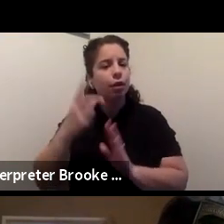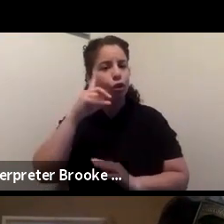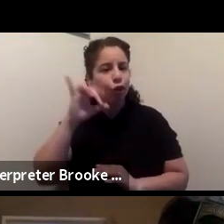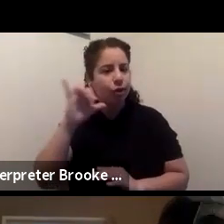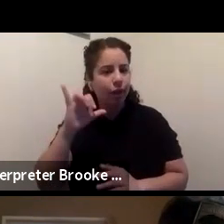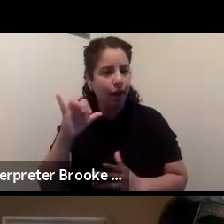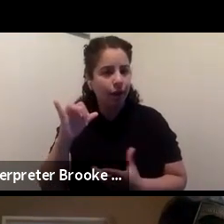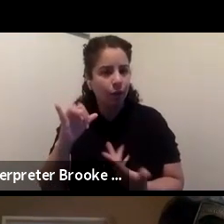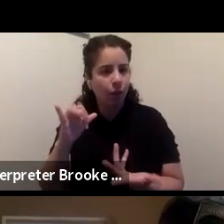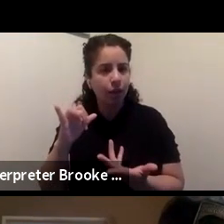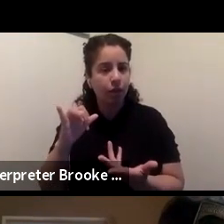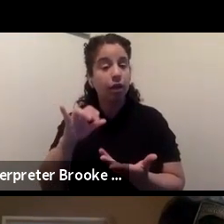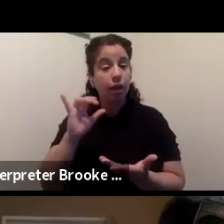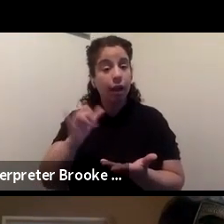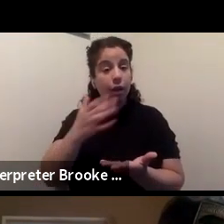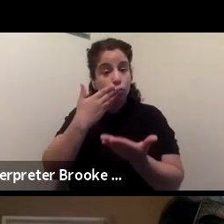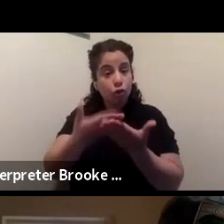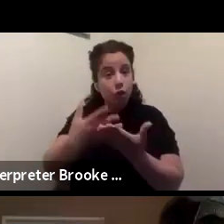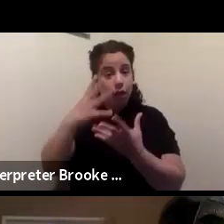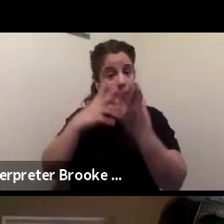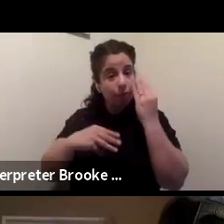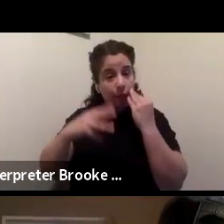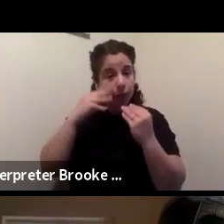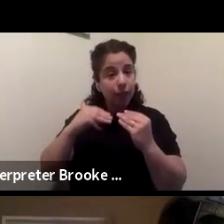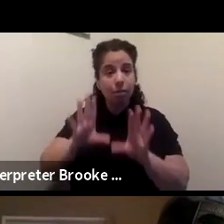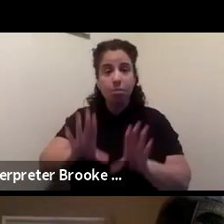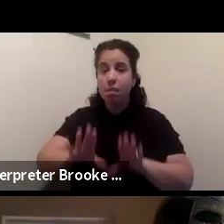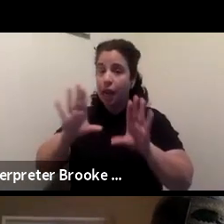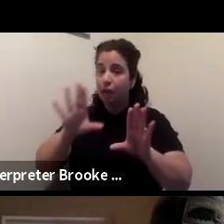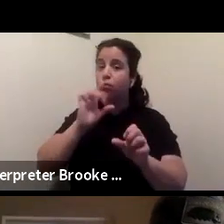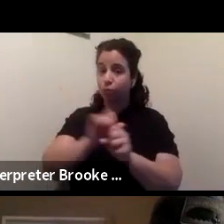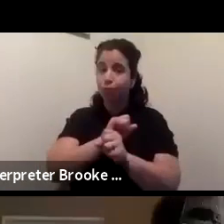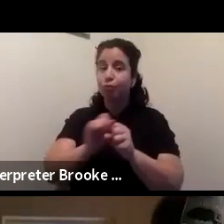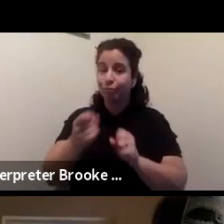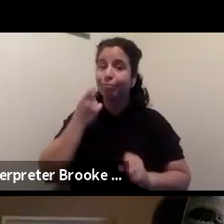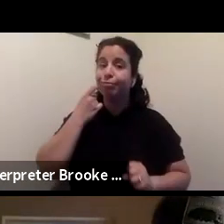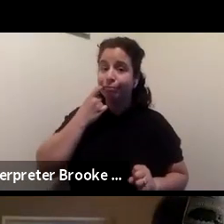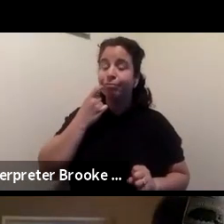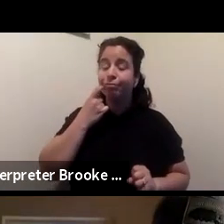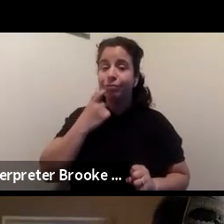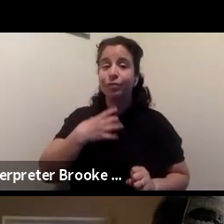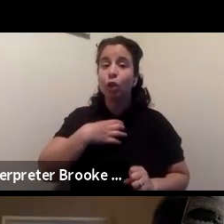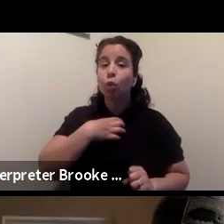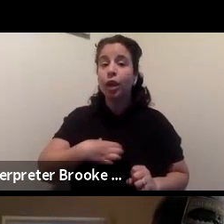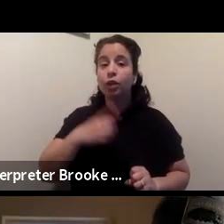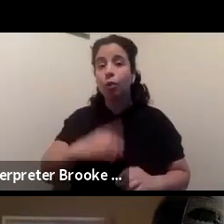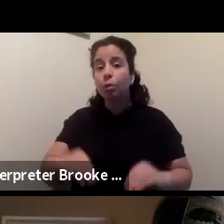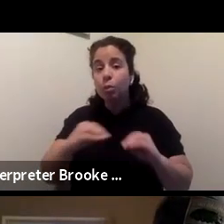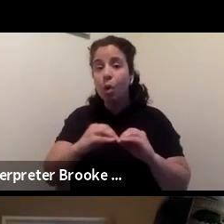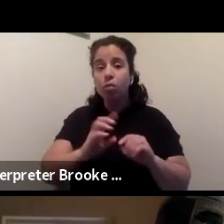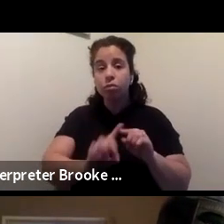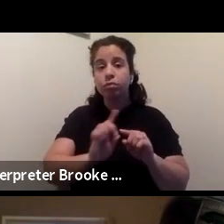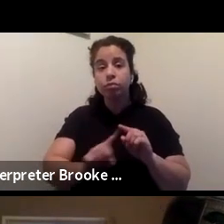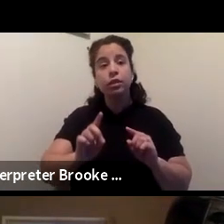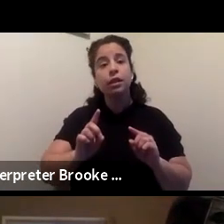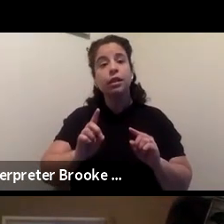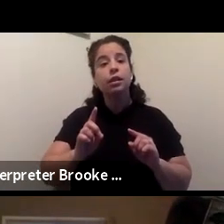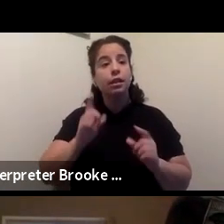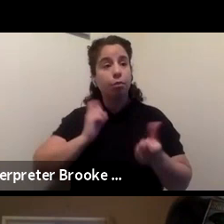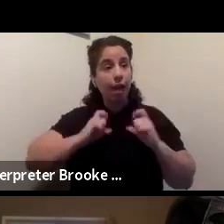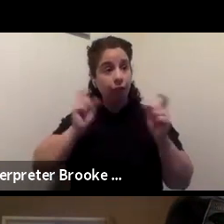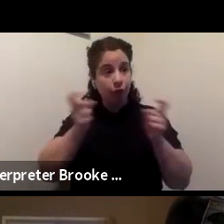an amazing experience, actually. And I think more play festivals need to do that,